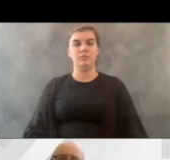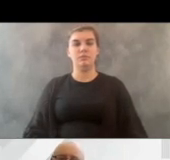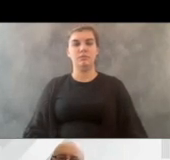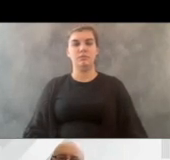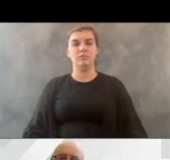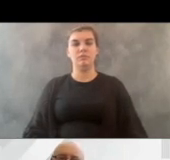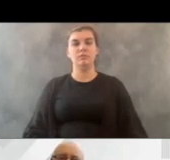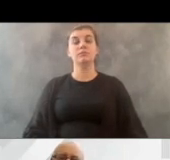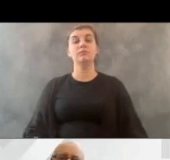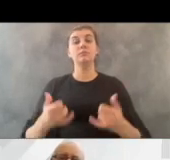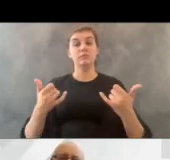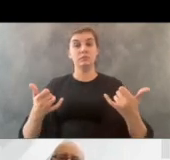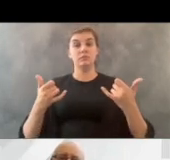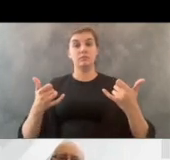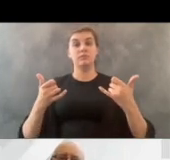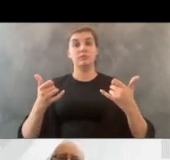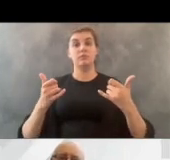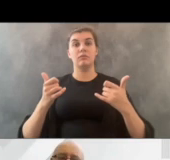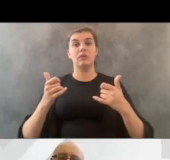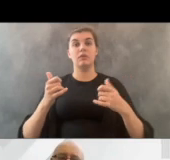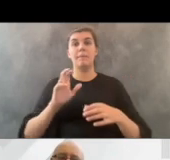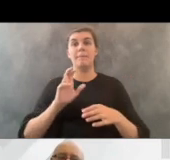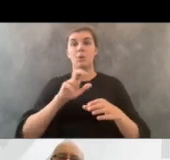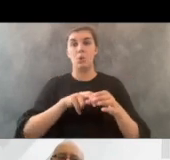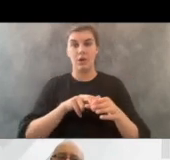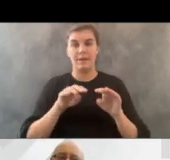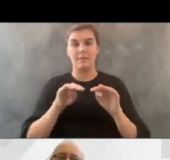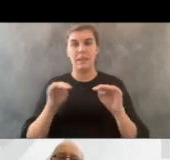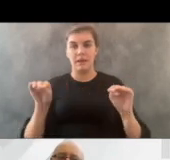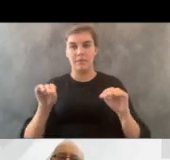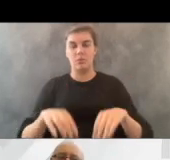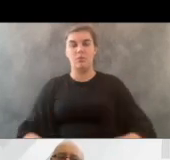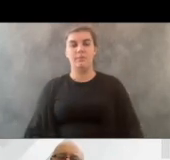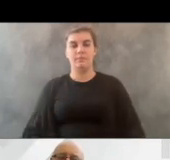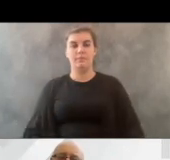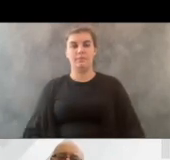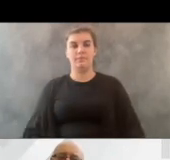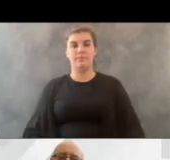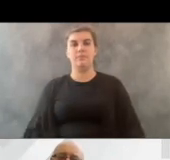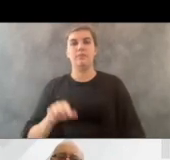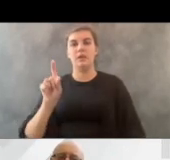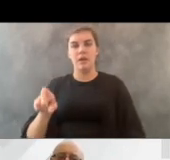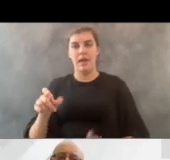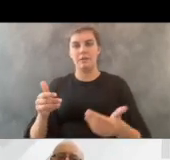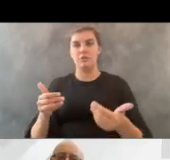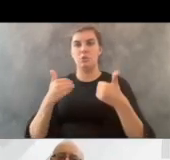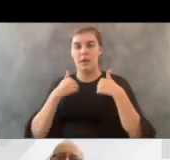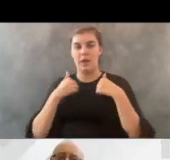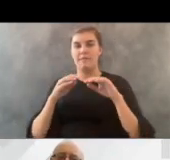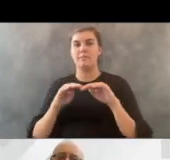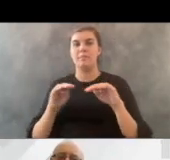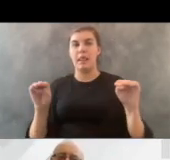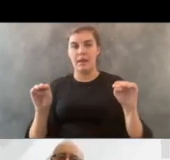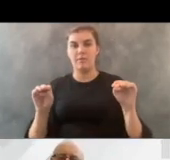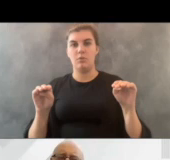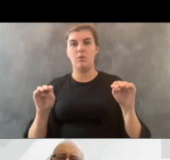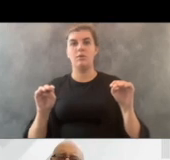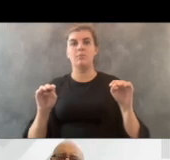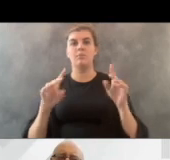old systems. They got phased out because of they were tended to